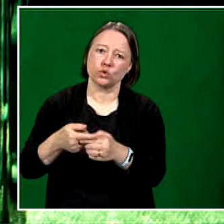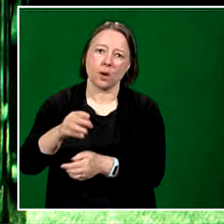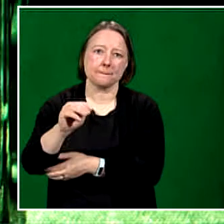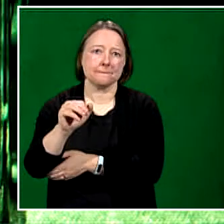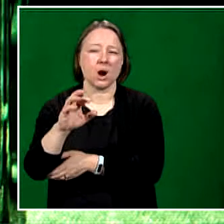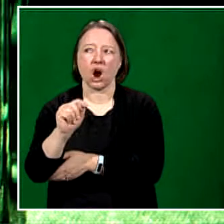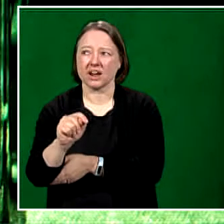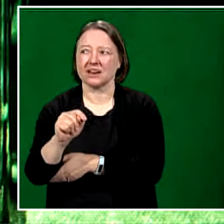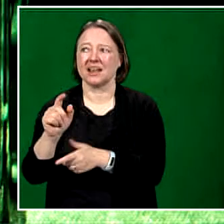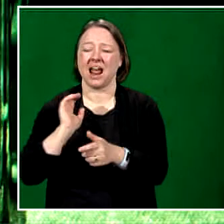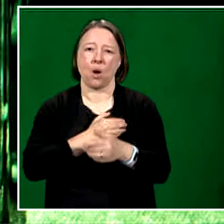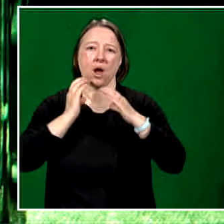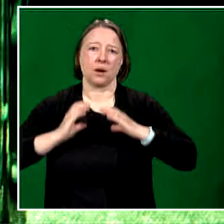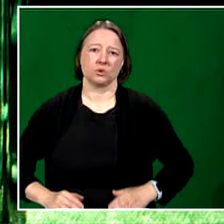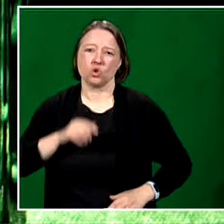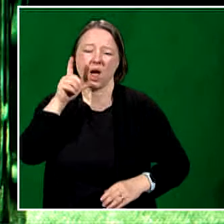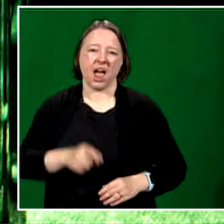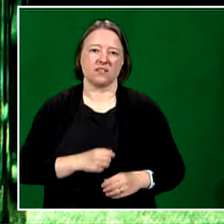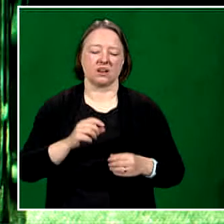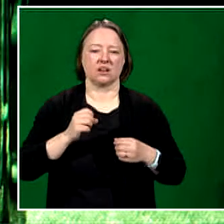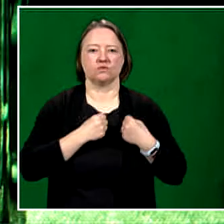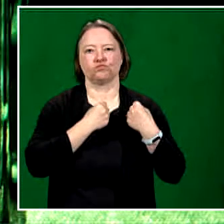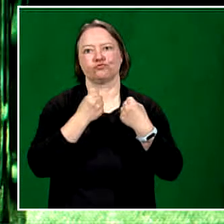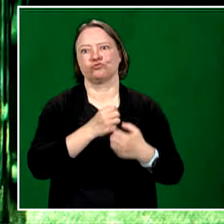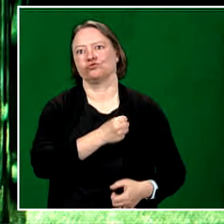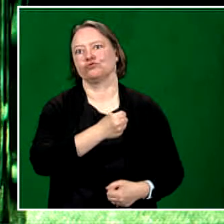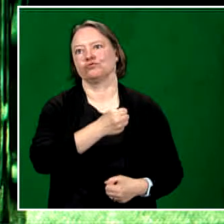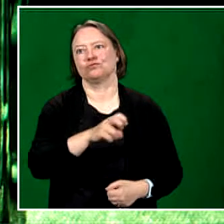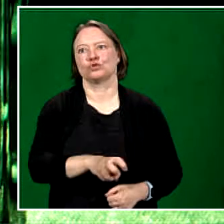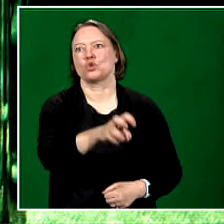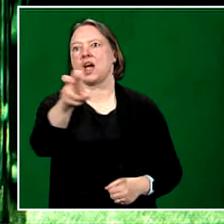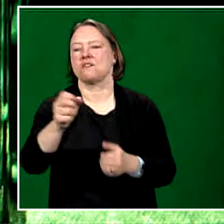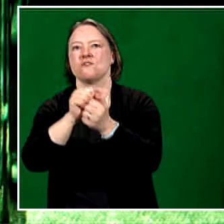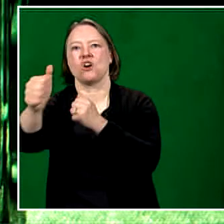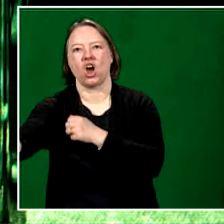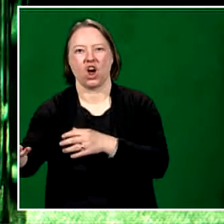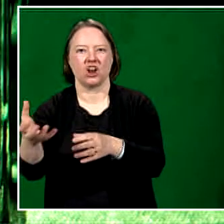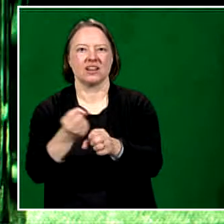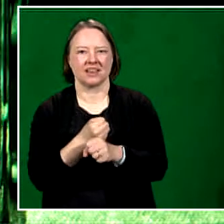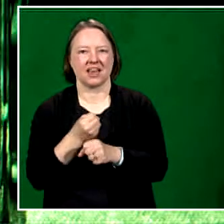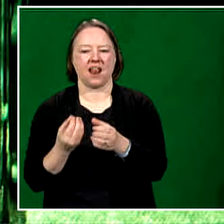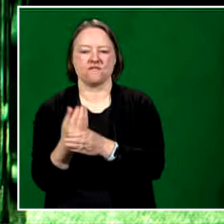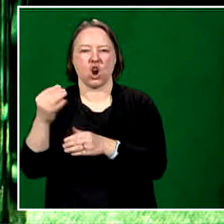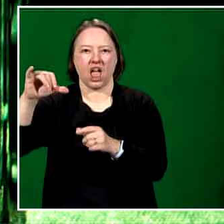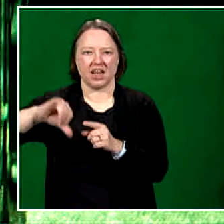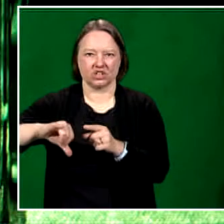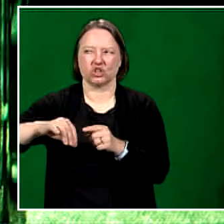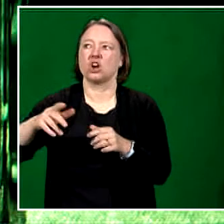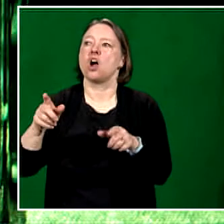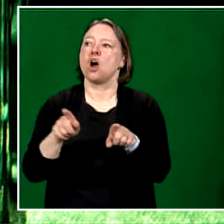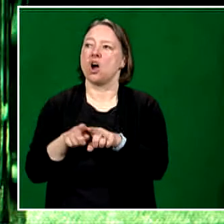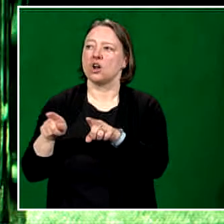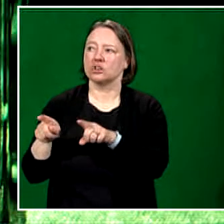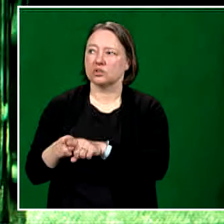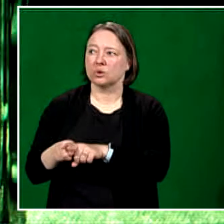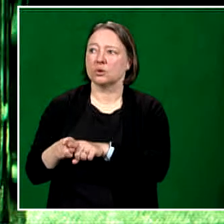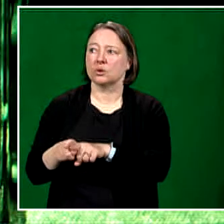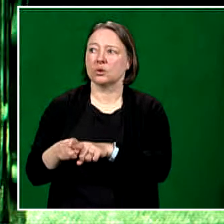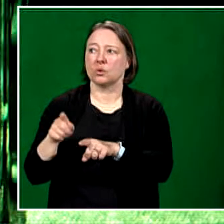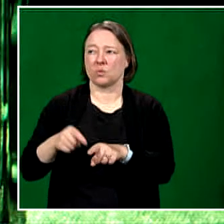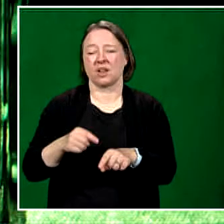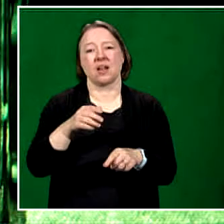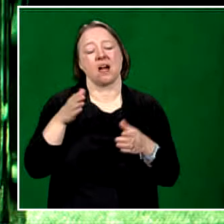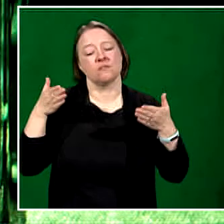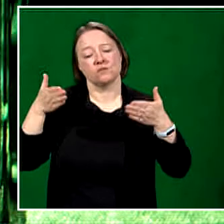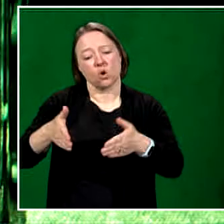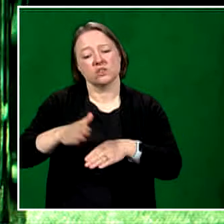our customers don't have to travel a long distance to get the fertilizer. We also have in place a farmer-centered